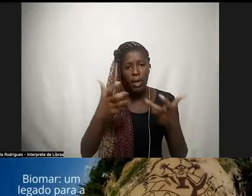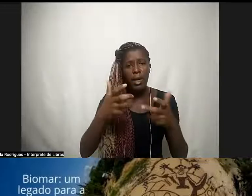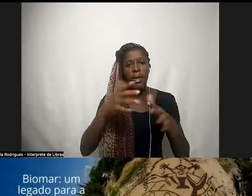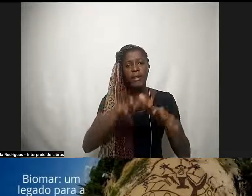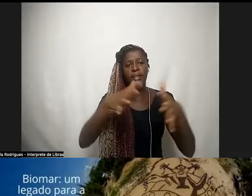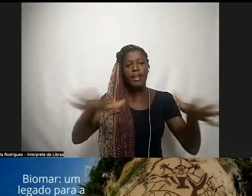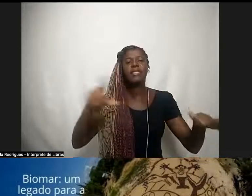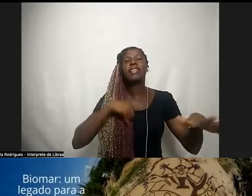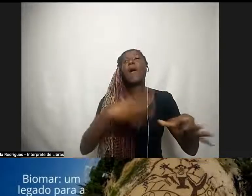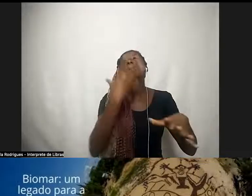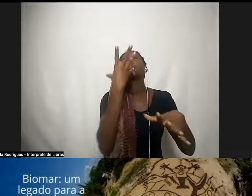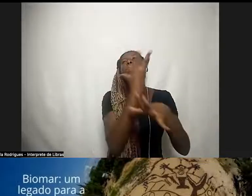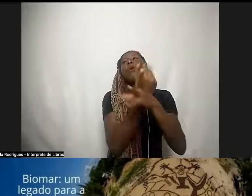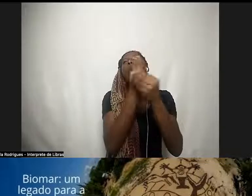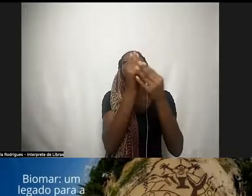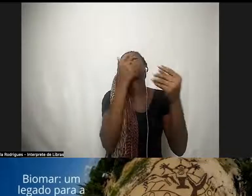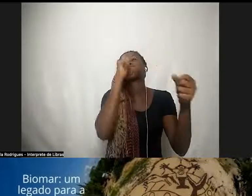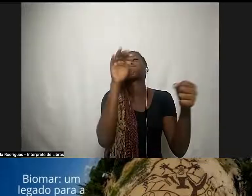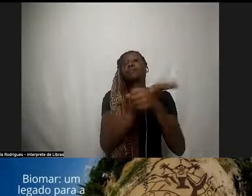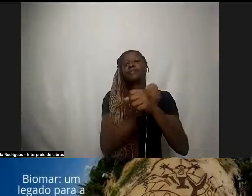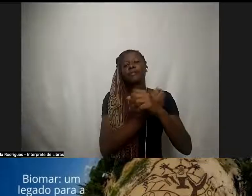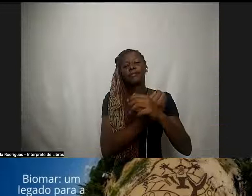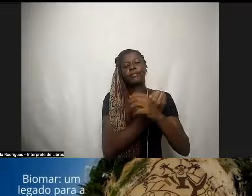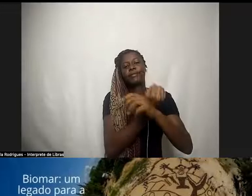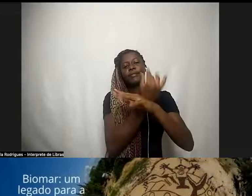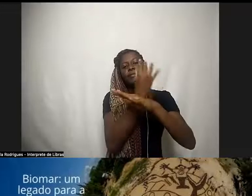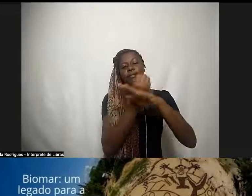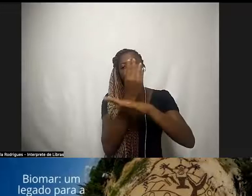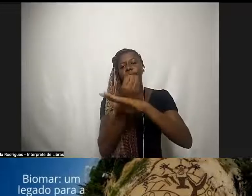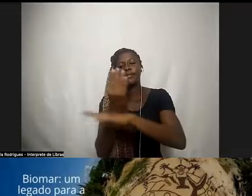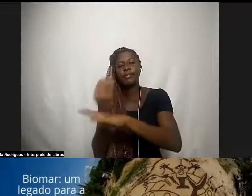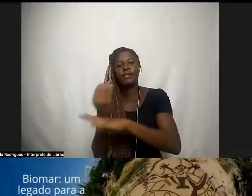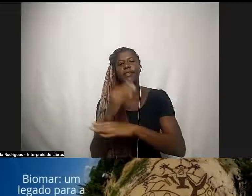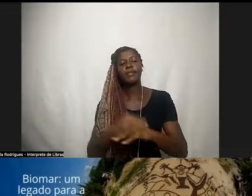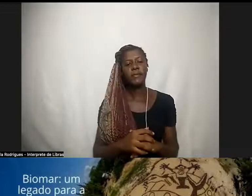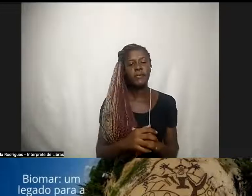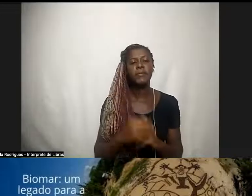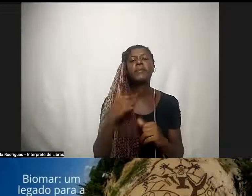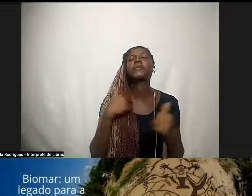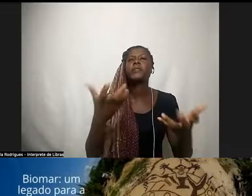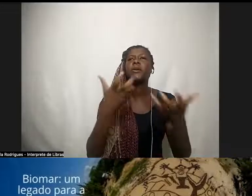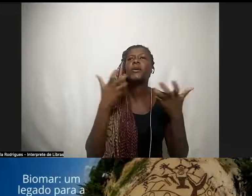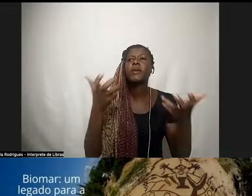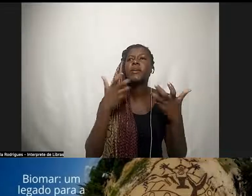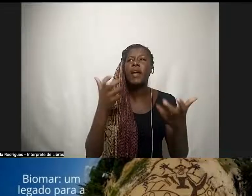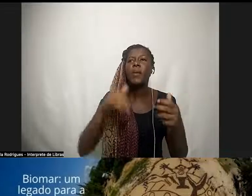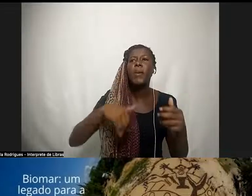balanced ocean, one ocean full of whales. So it's great for the Baleia Jubarte project